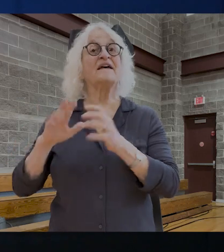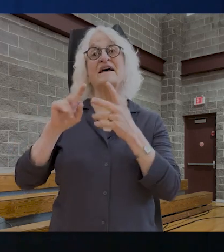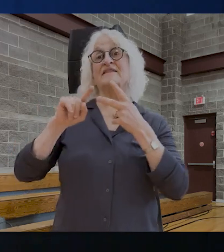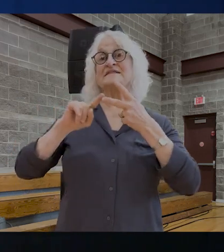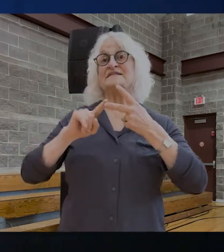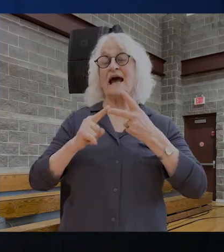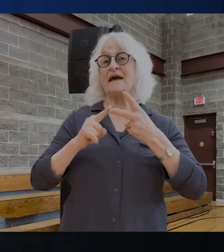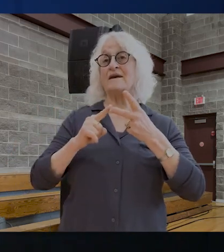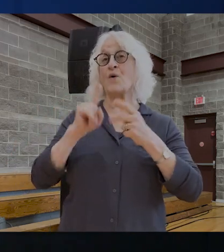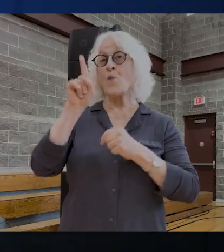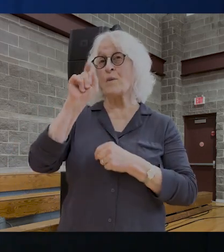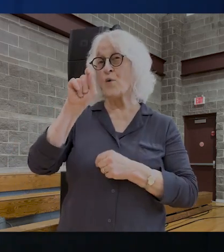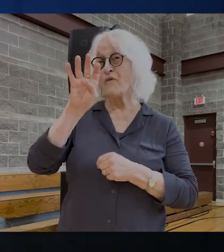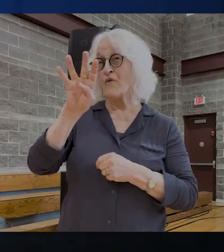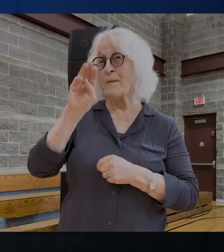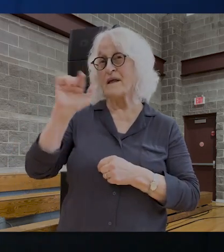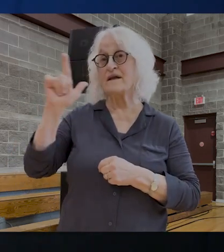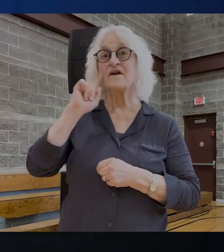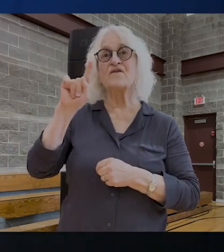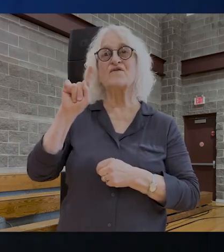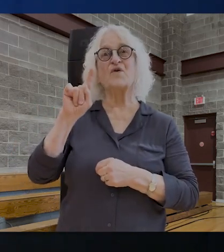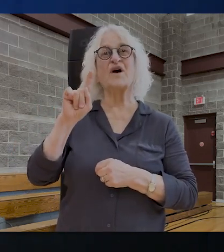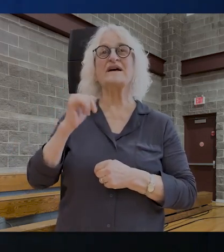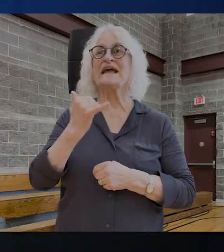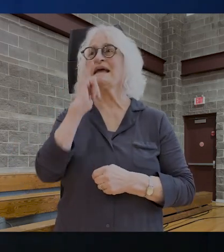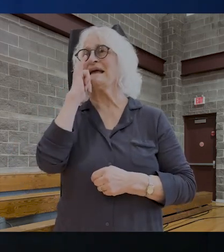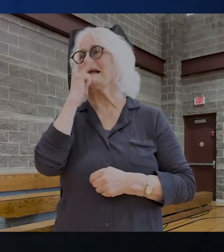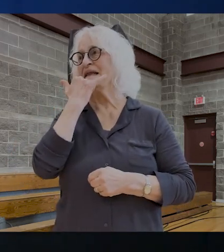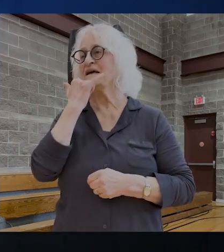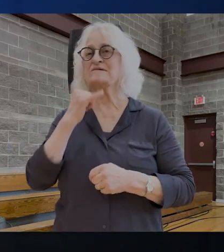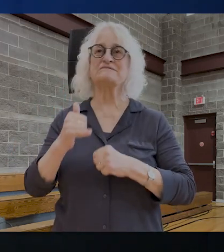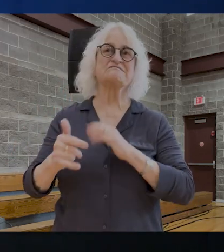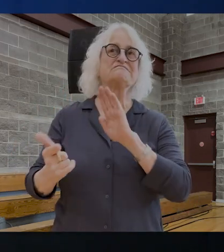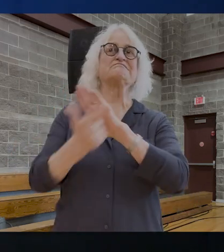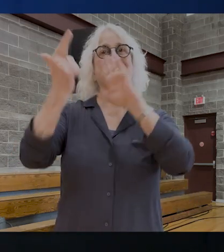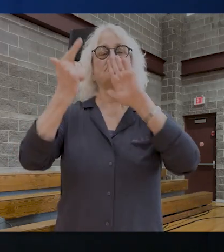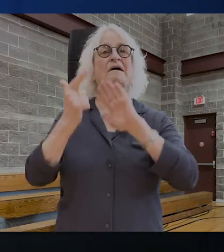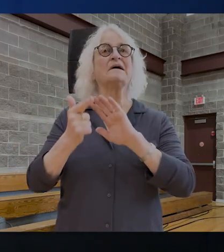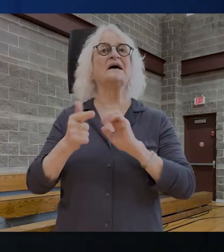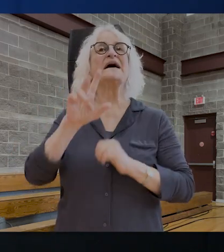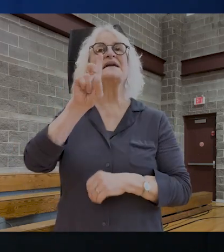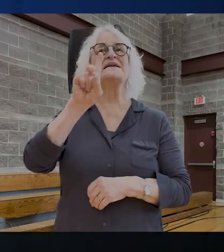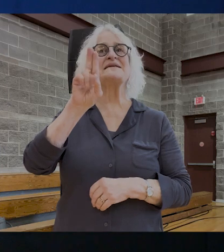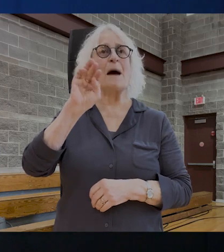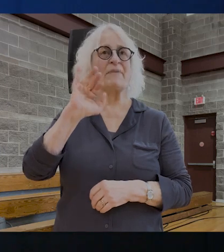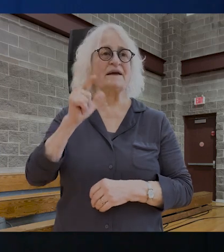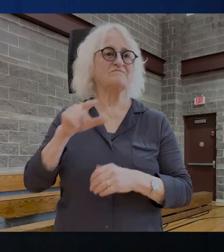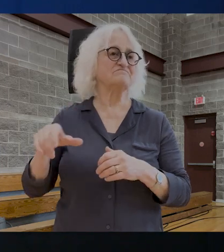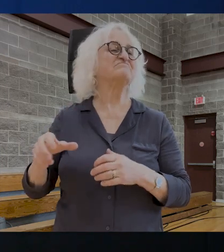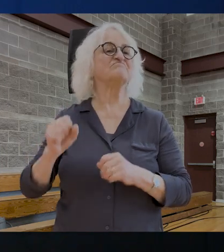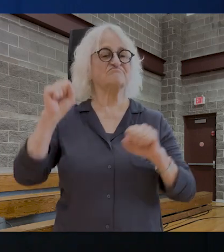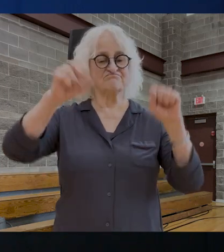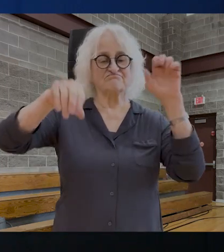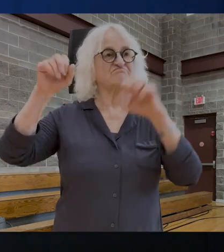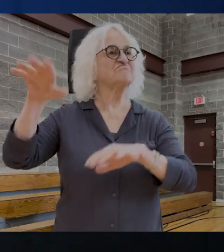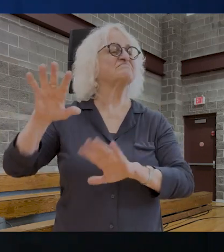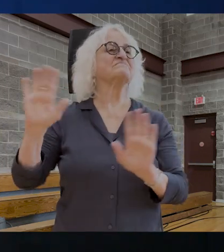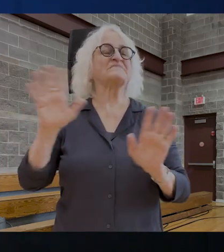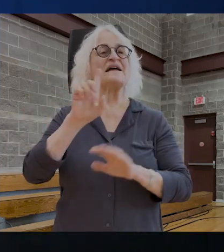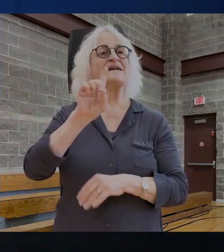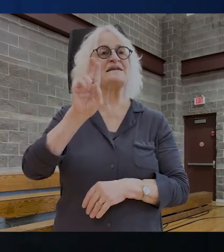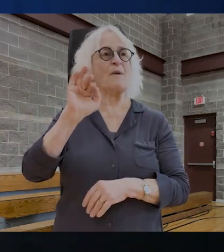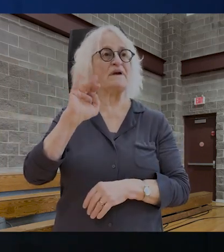adds $1.4 million for illegal dumping enforcement. So that's a significant increase. That will achieve funding levels